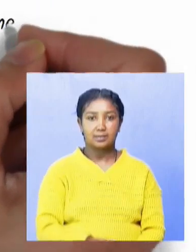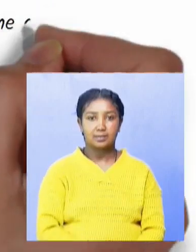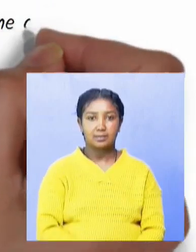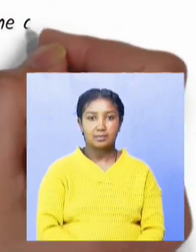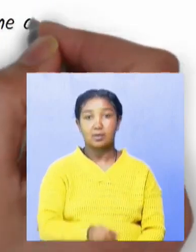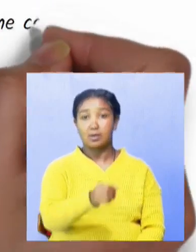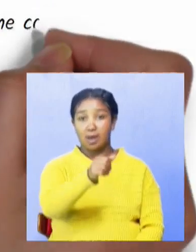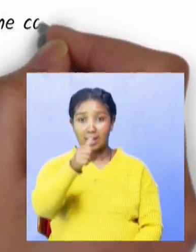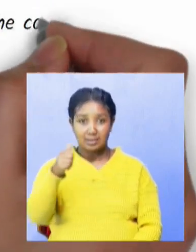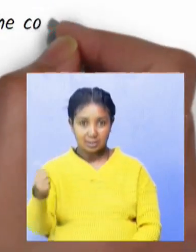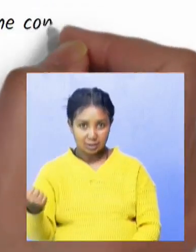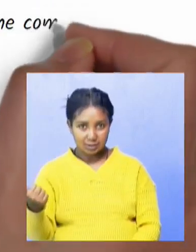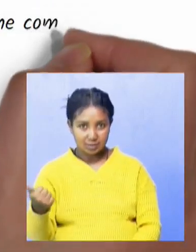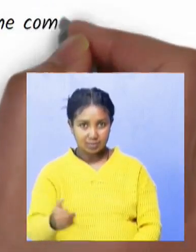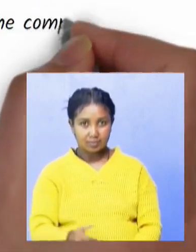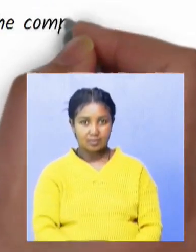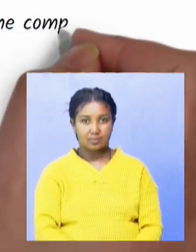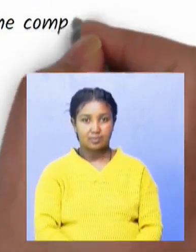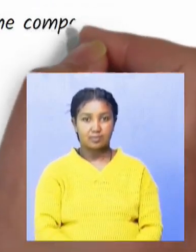others